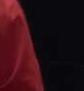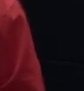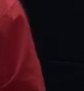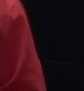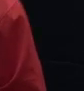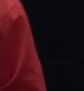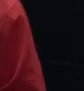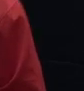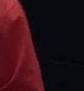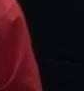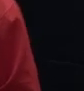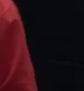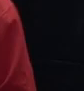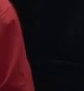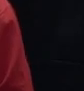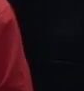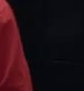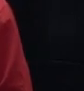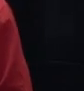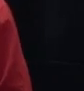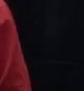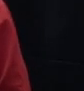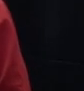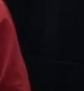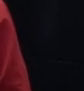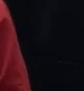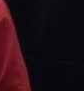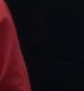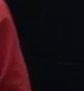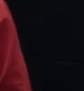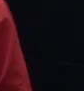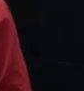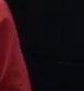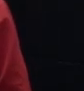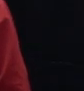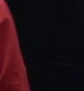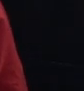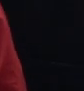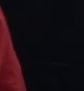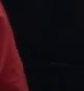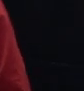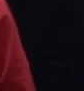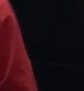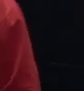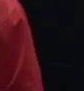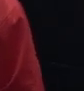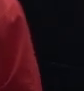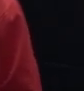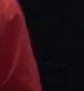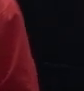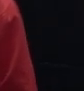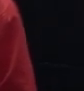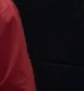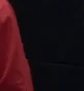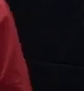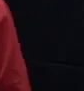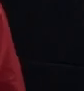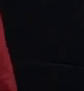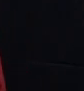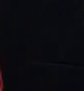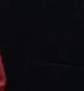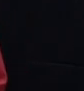but because they understand that this community is an integral, important part of the state of Florida, and it needs to be